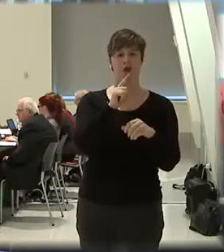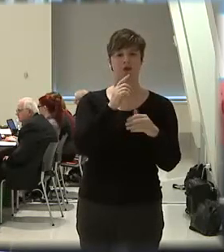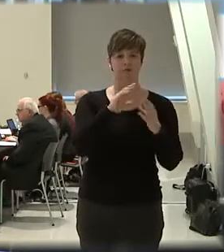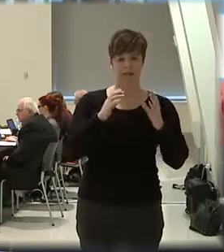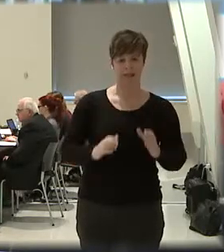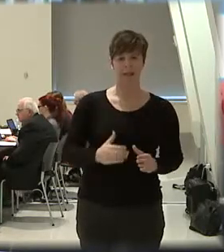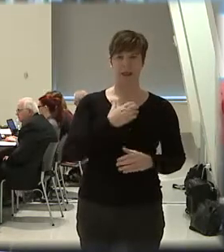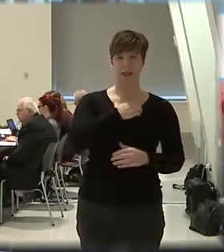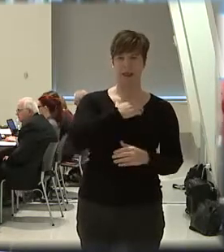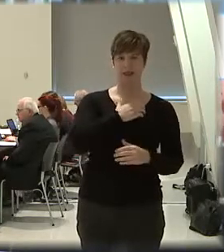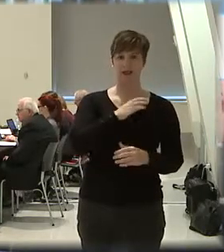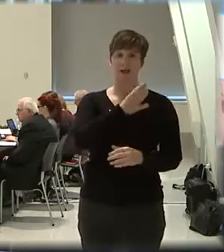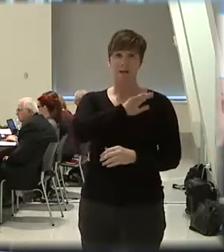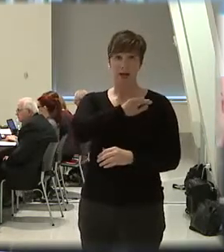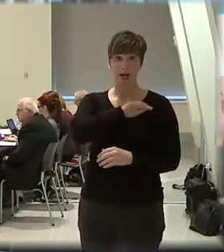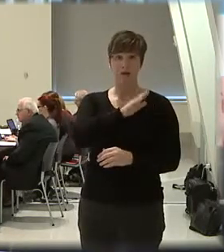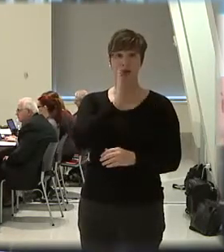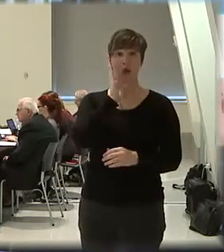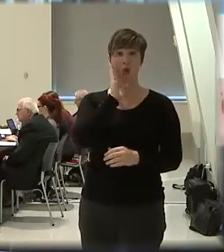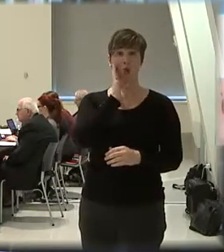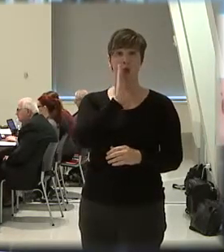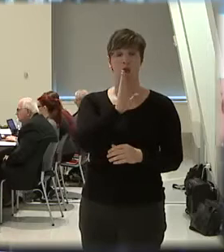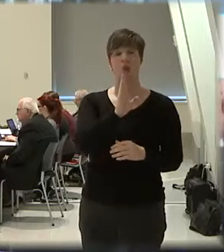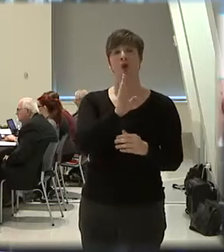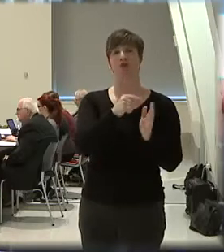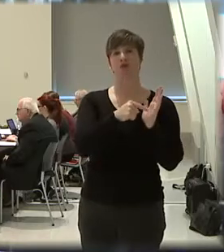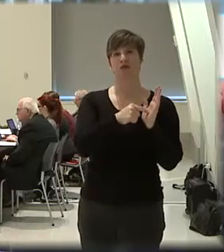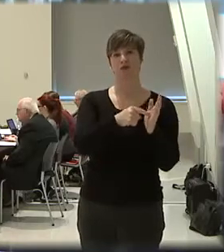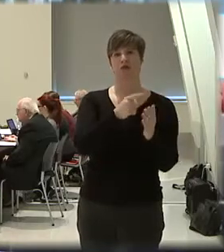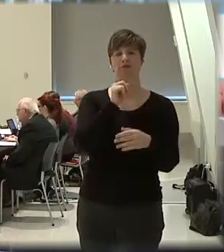Body cameras will disprove allegations